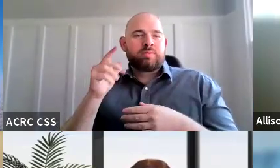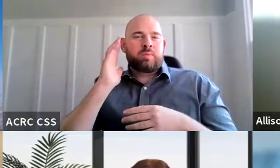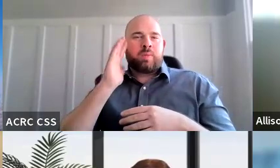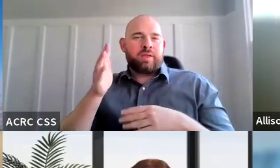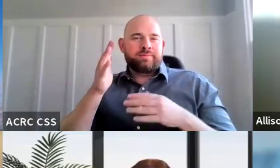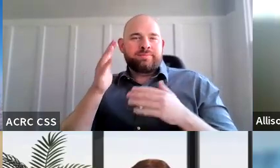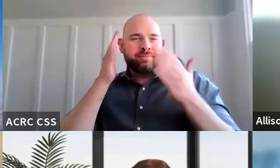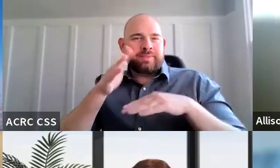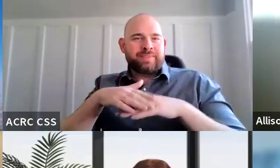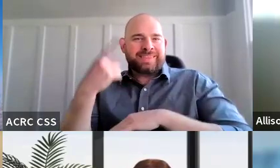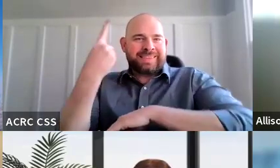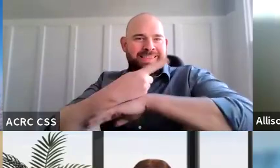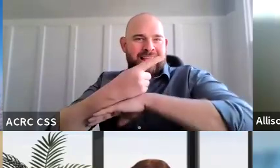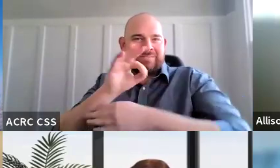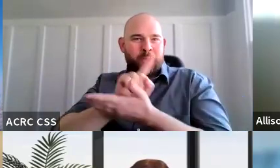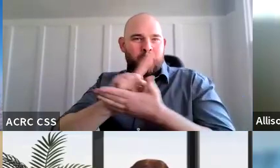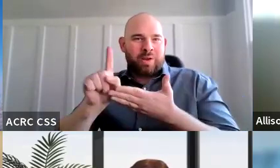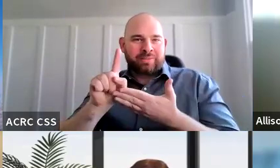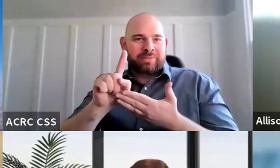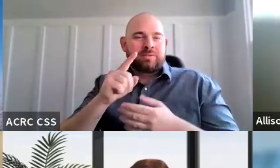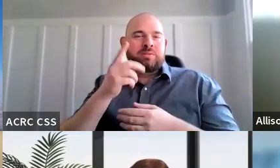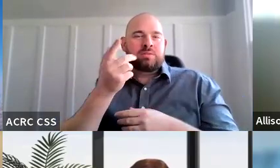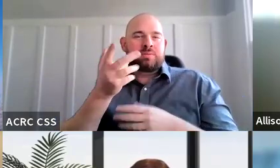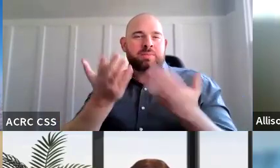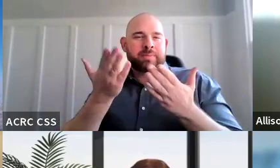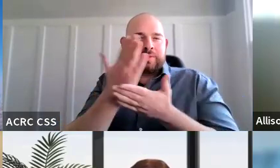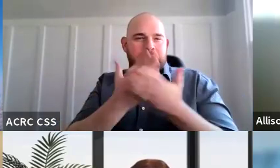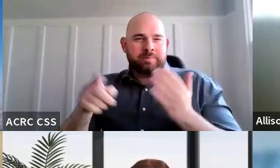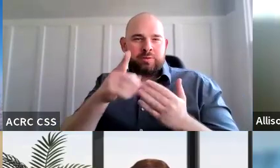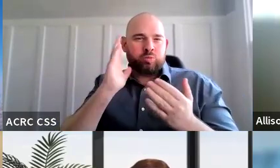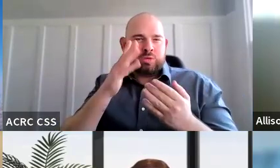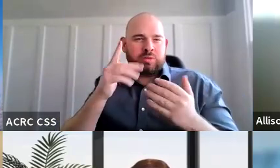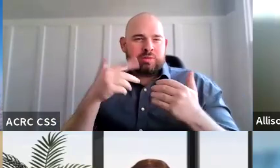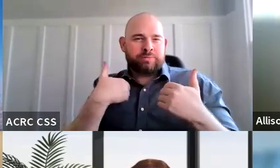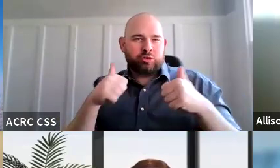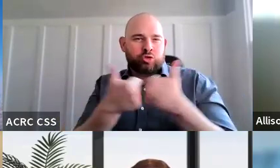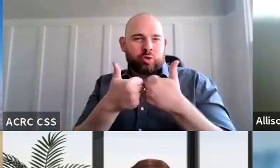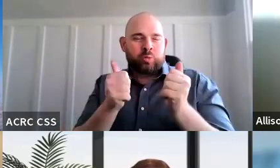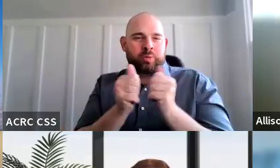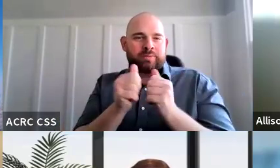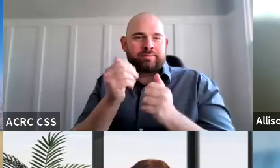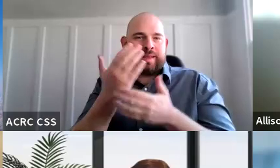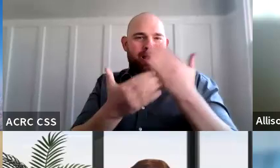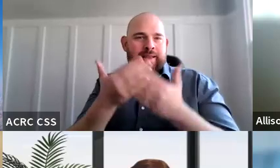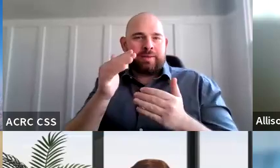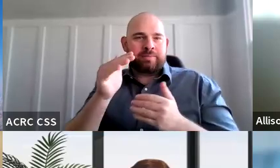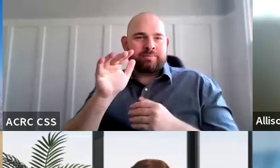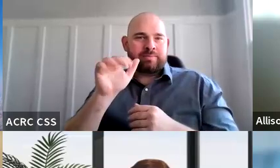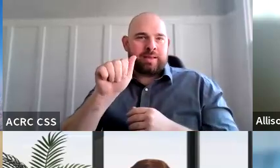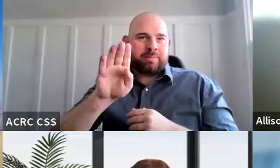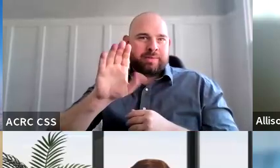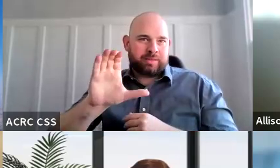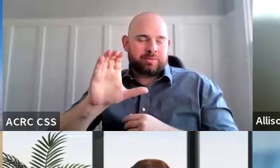I'm going to start with the signs of the week, and we're going to be focusing on days of the week. Some of you